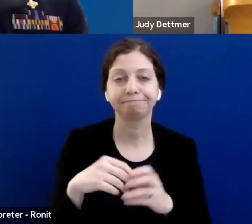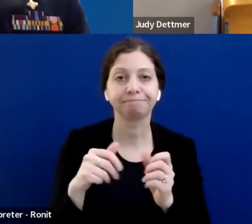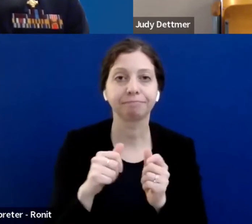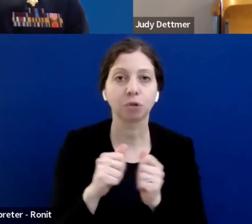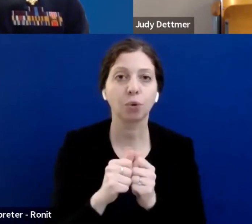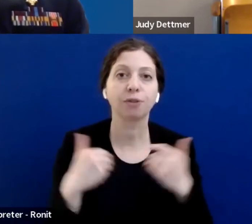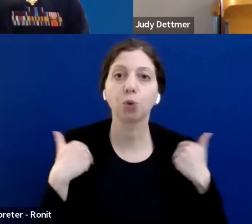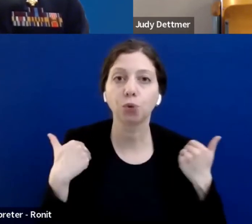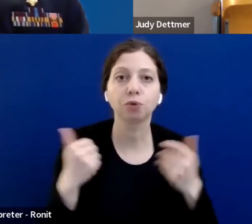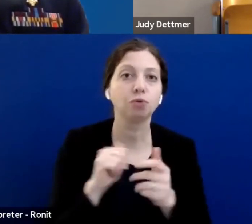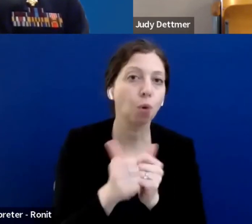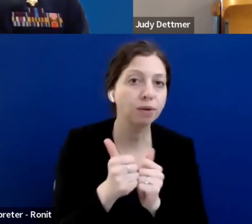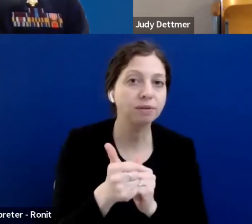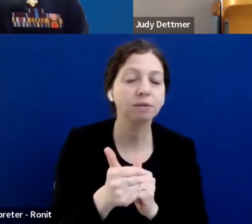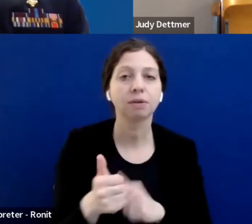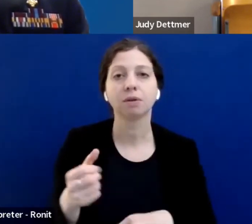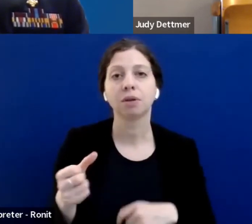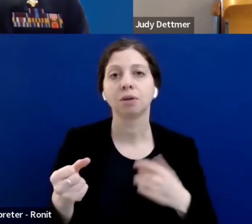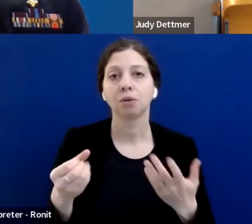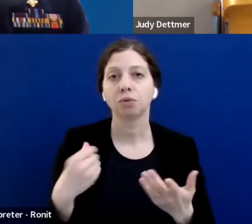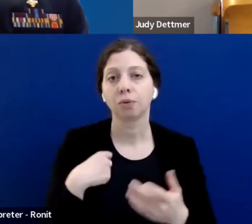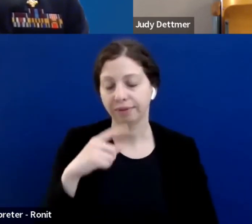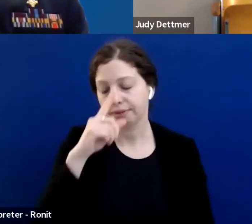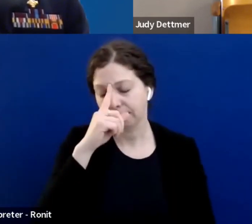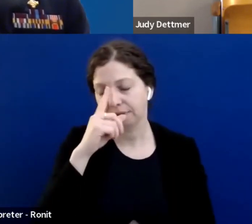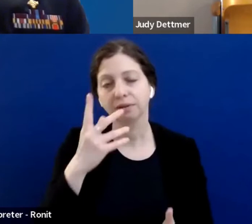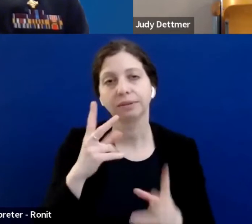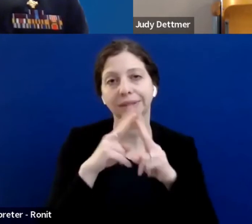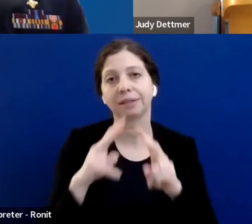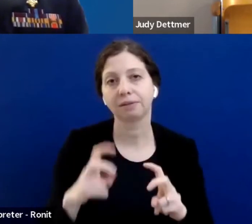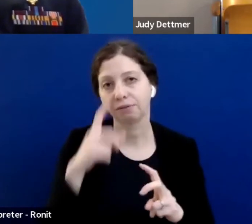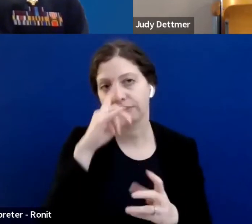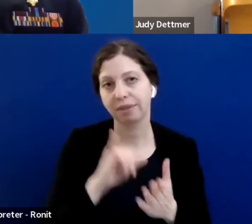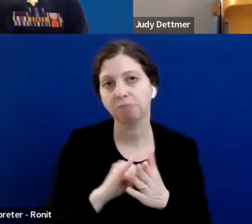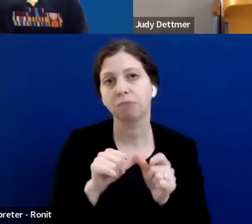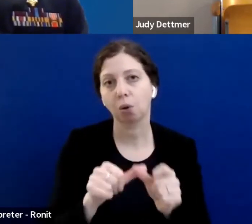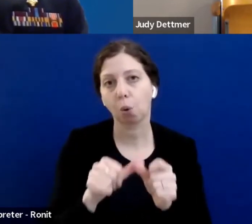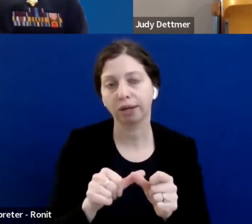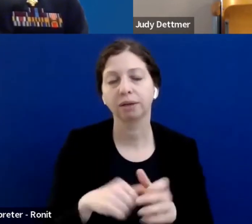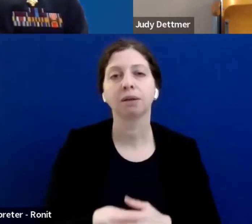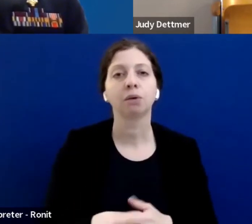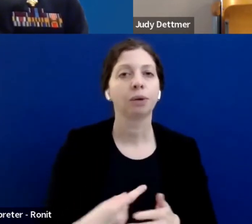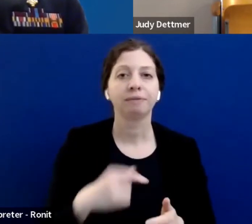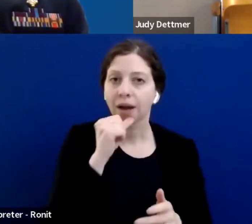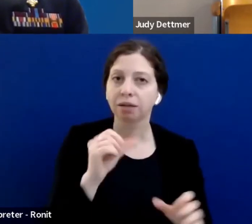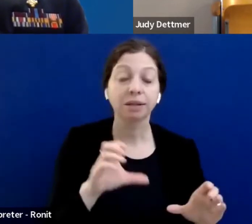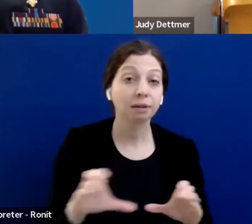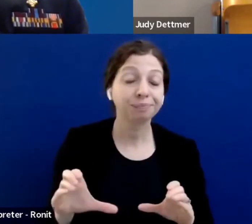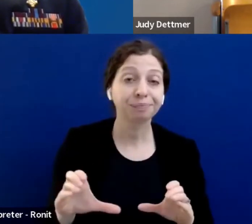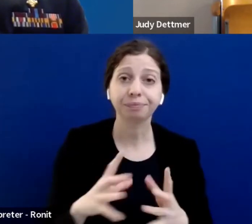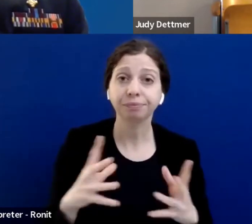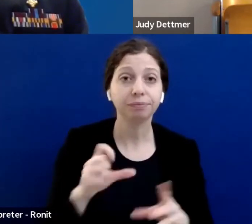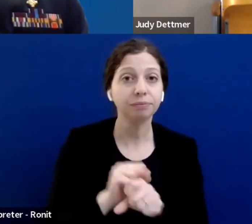youth sports. So I think the analysis of that is ongoing. We have not done much